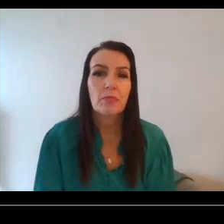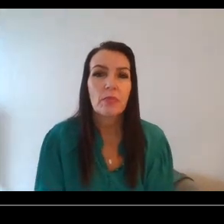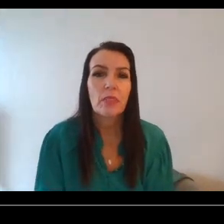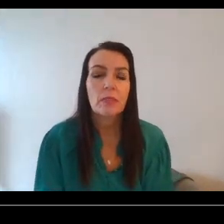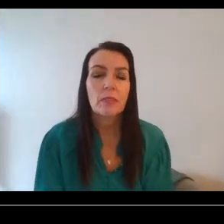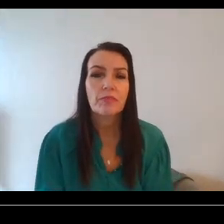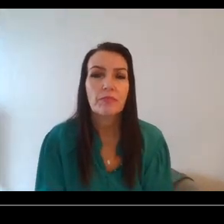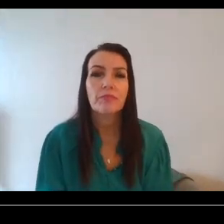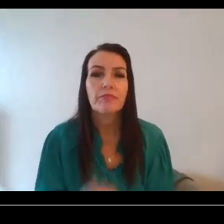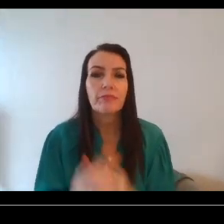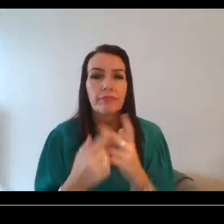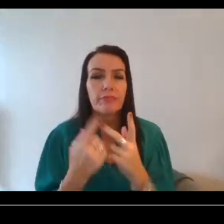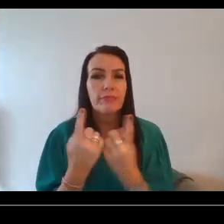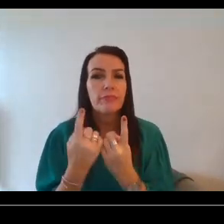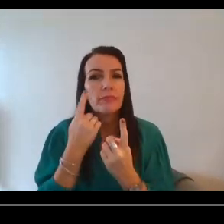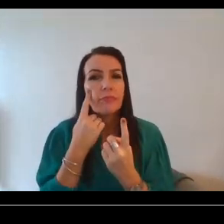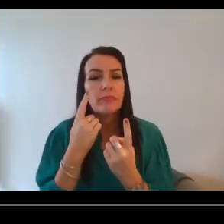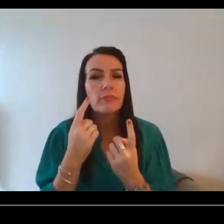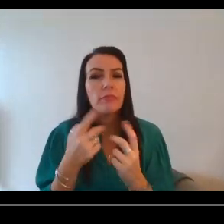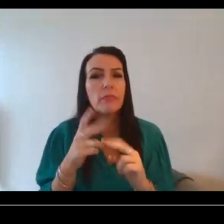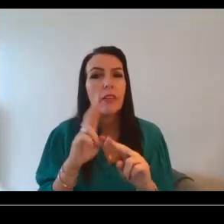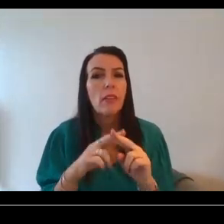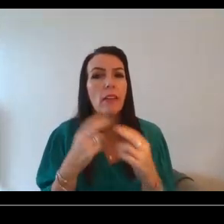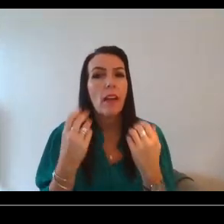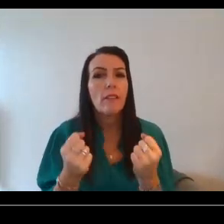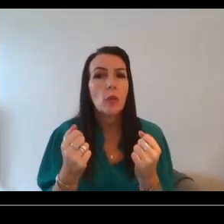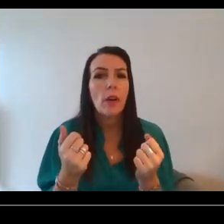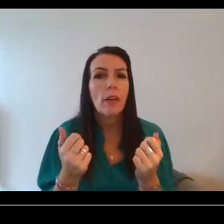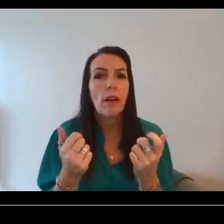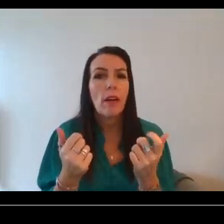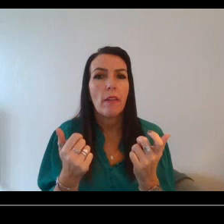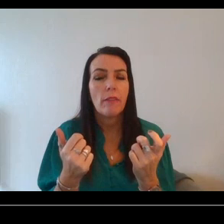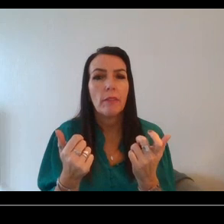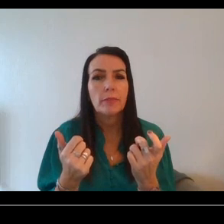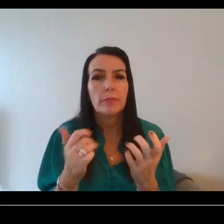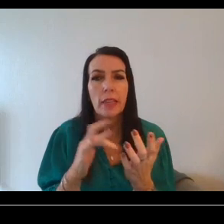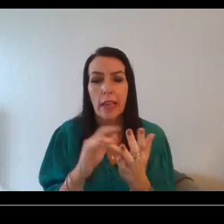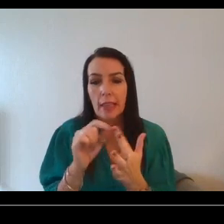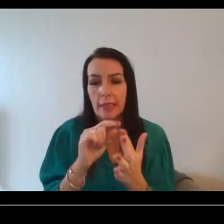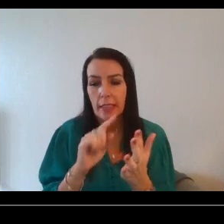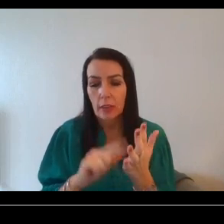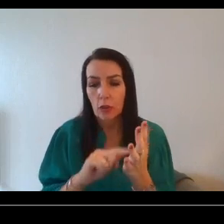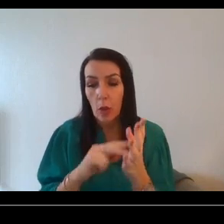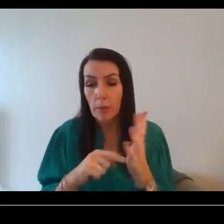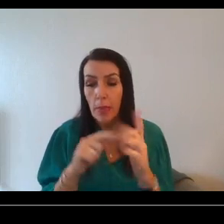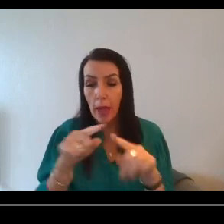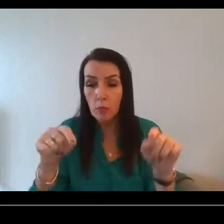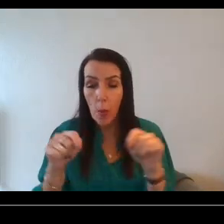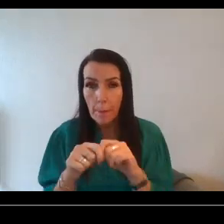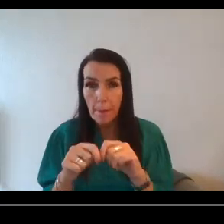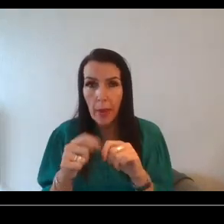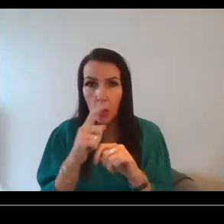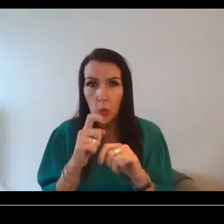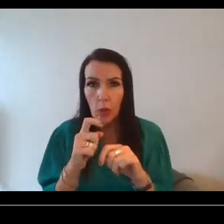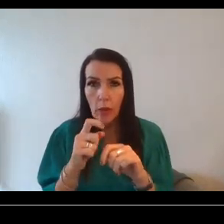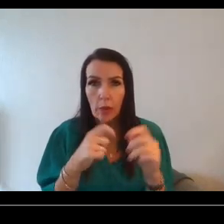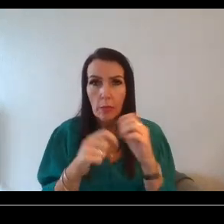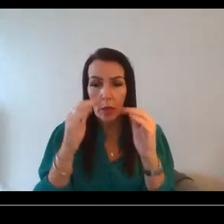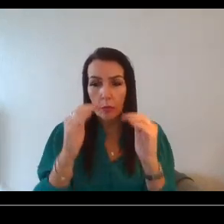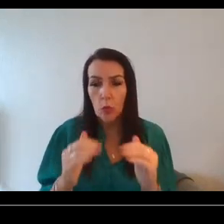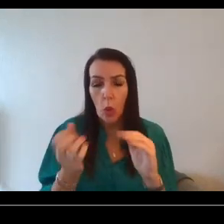The other thing to think is, if they've already got a central plant room, then you can look at moving to a low